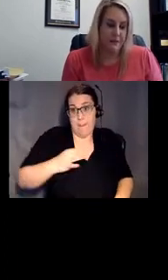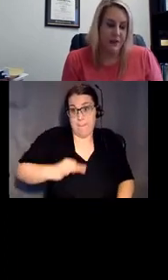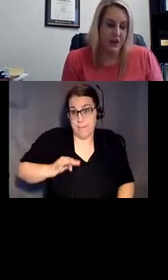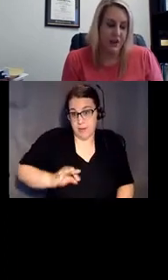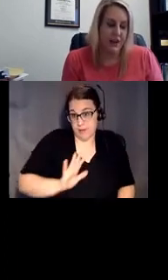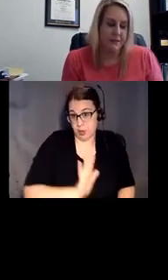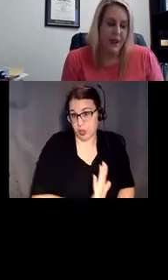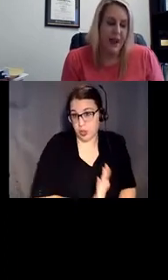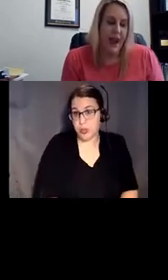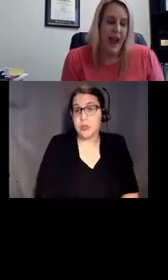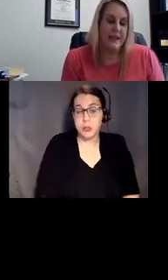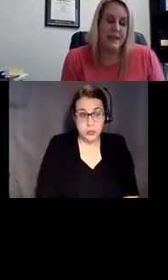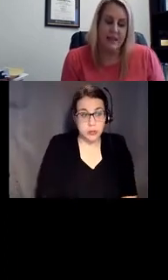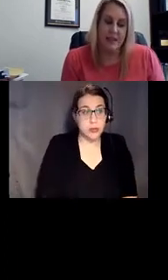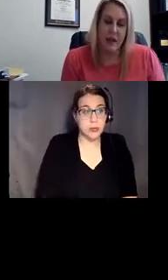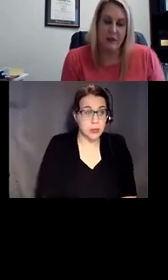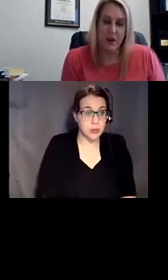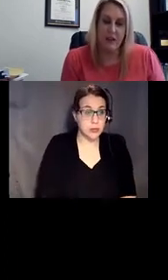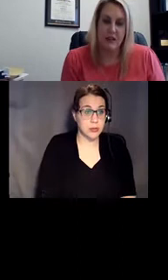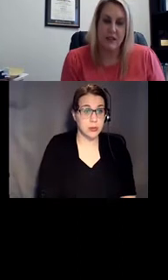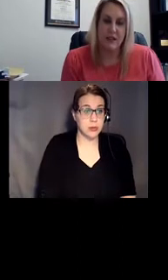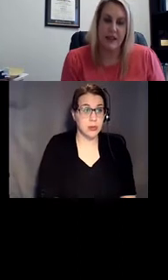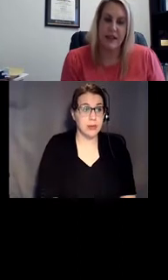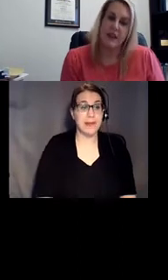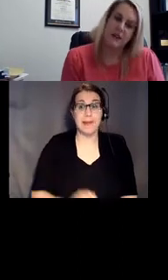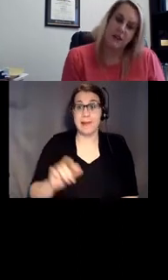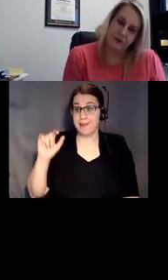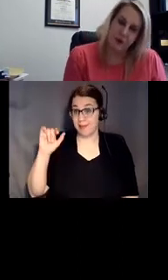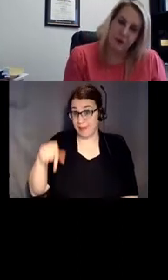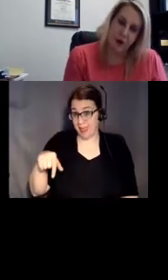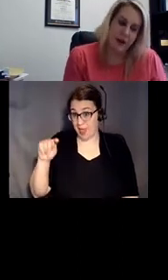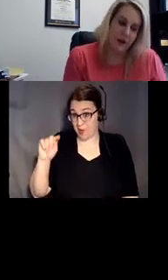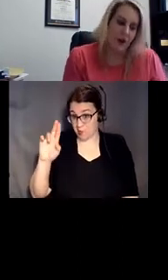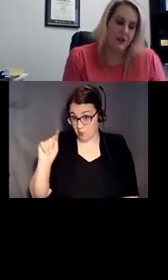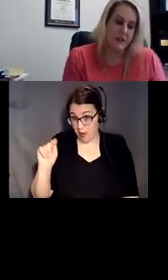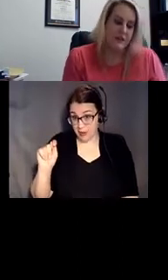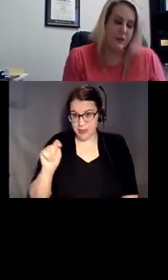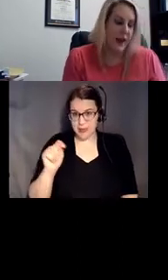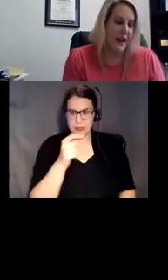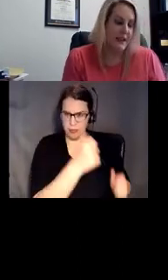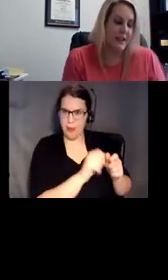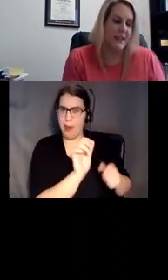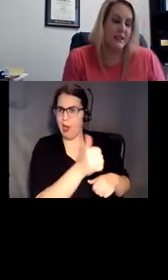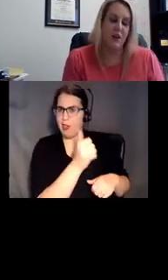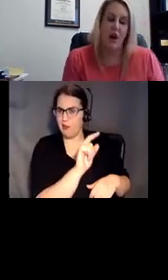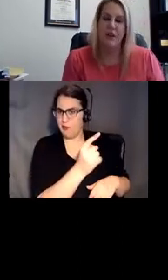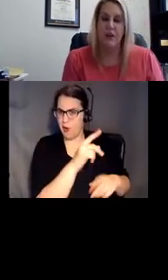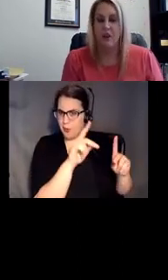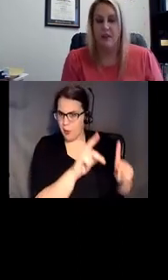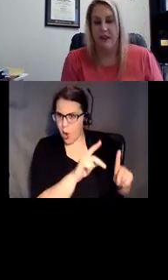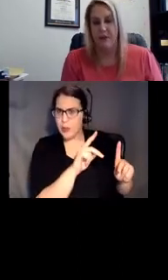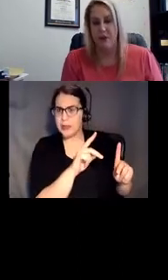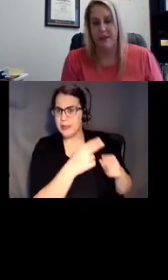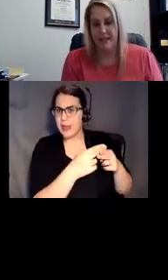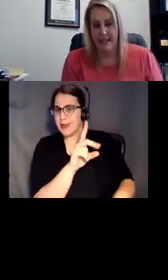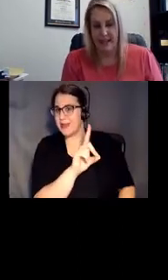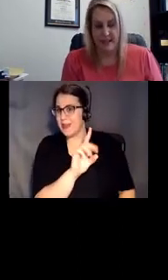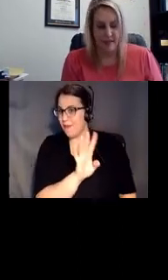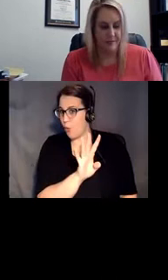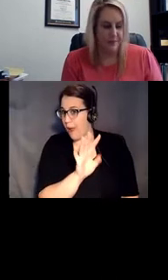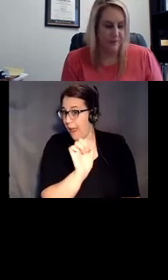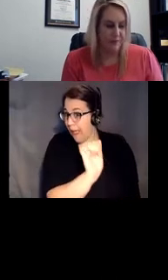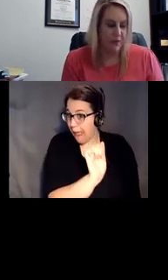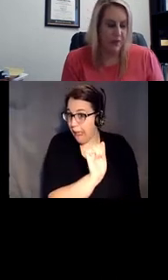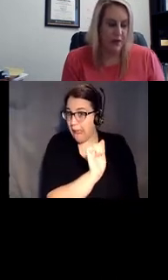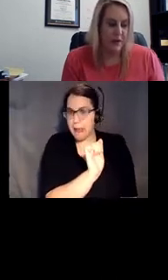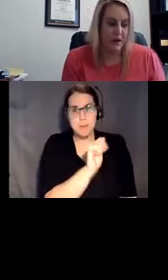that beneficiary. And this type of trust, like the other first party, are called D4As. These are often called